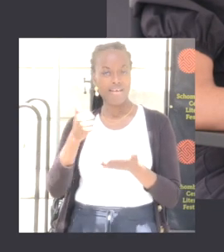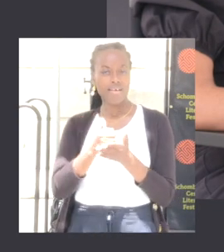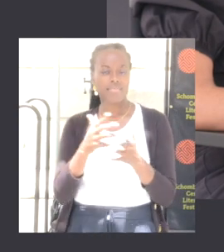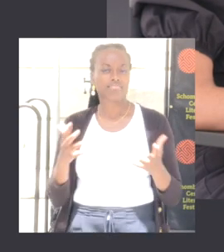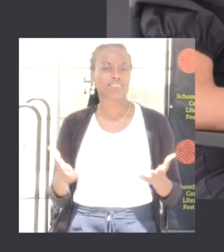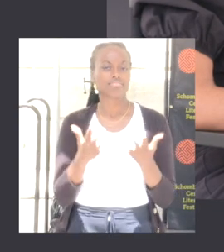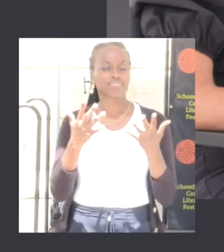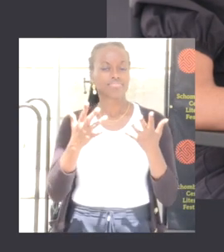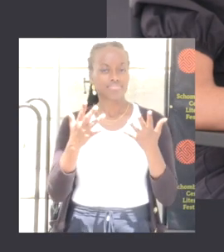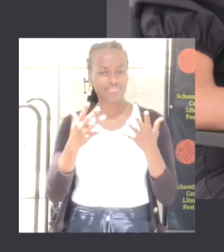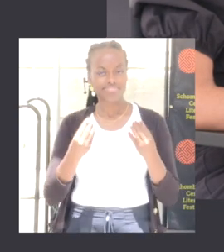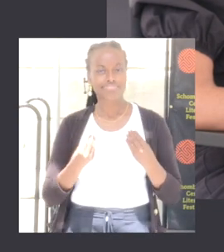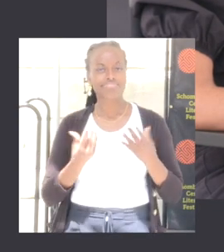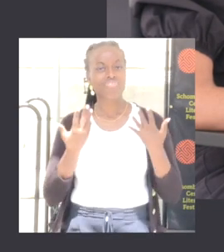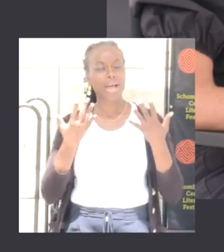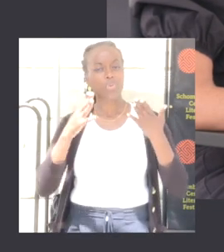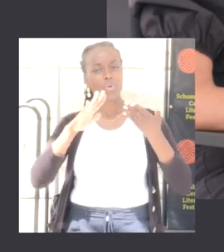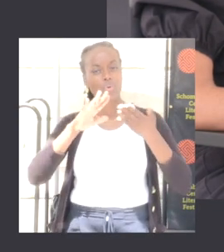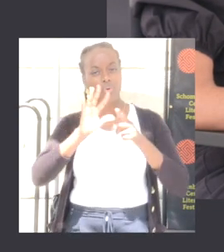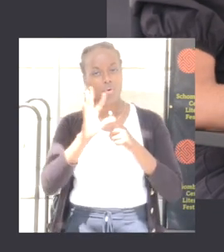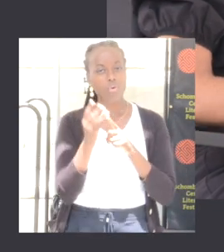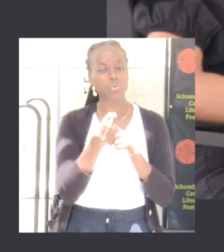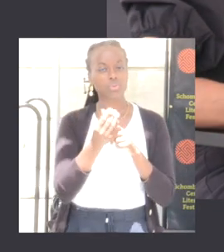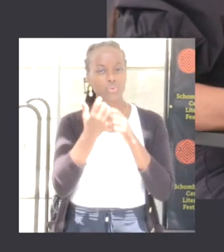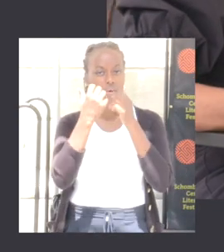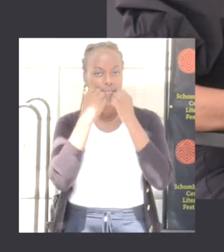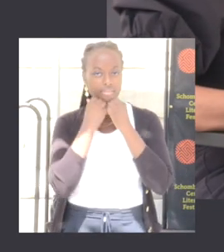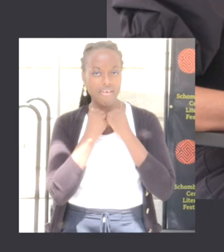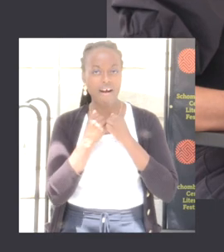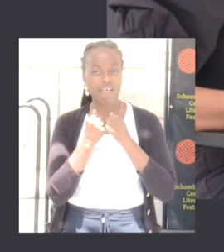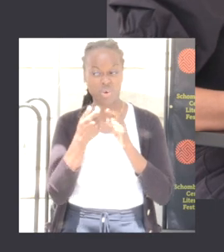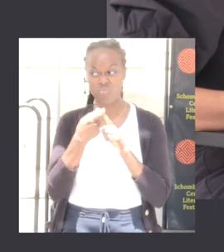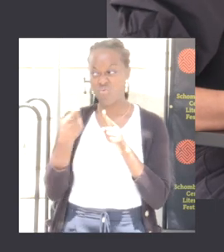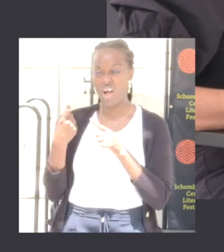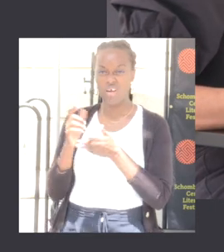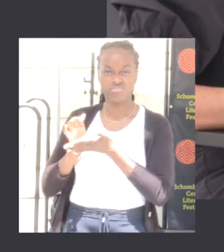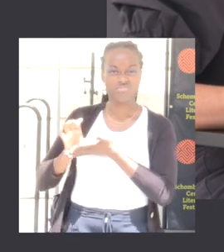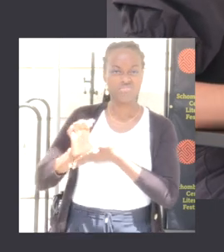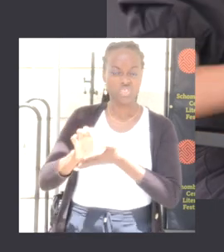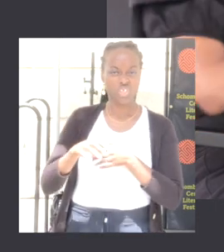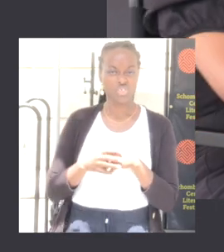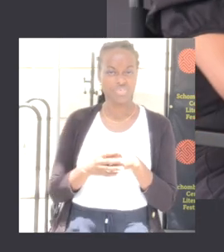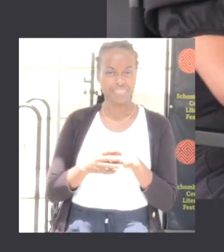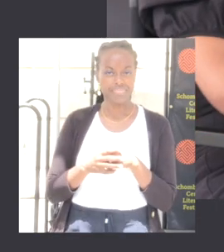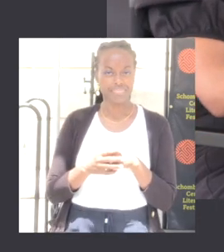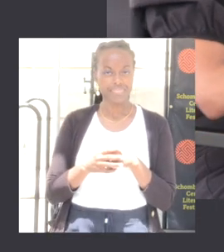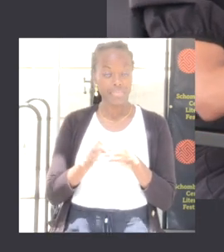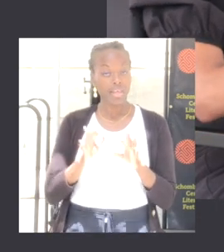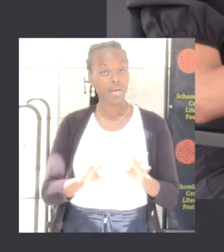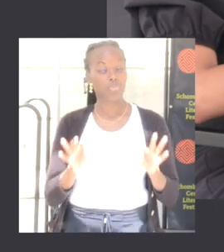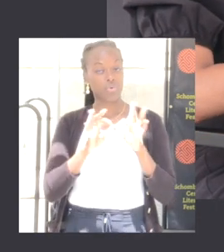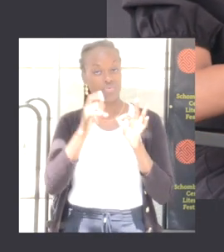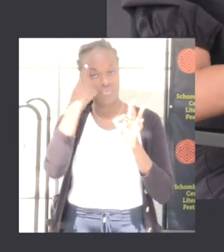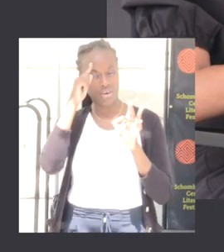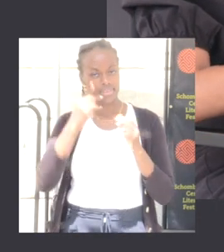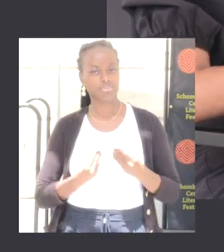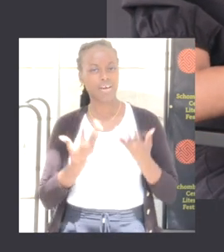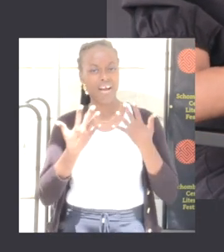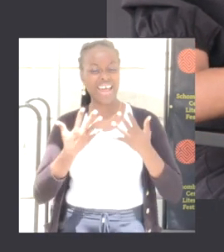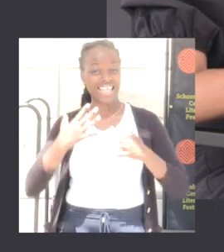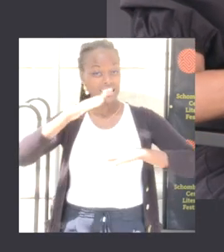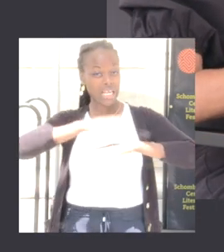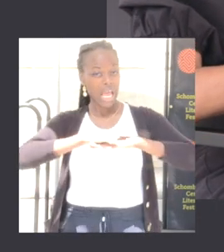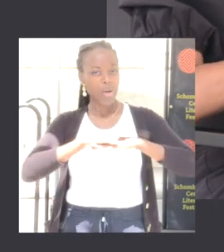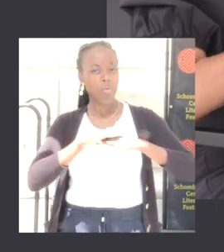love, and kinship out of disruption and rejection. Crucial to us thriving is creating the broadest table with seats reserved for all